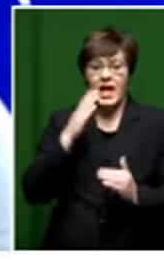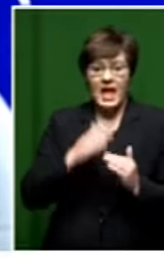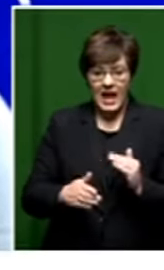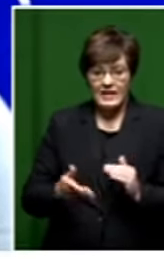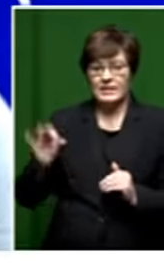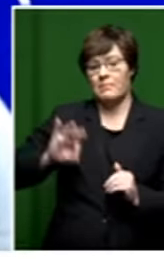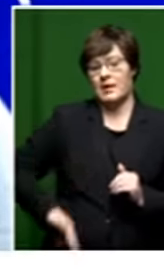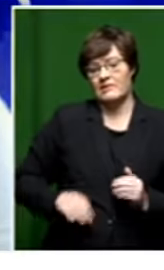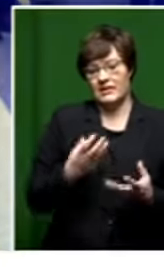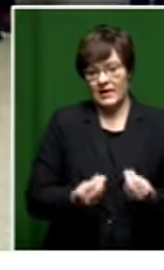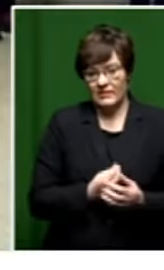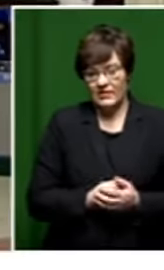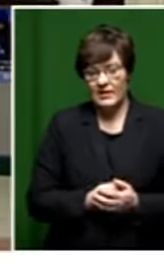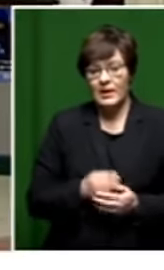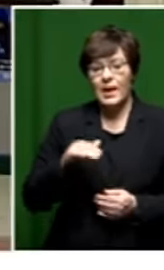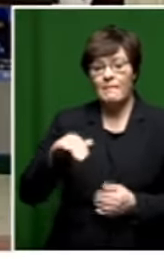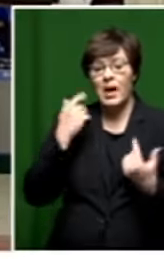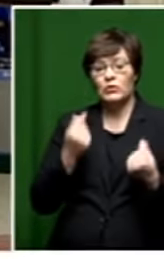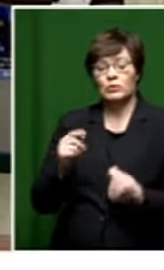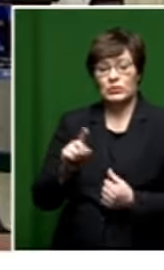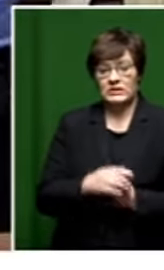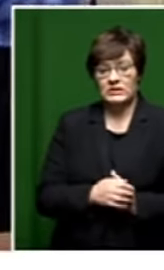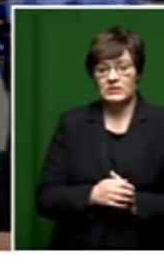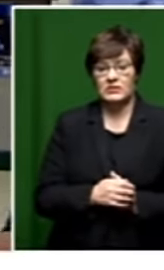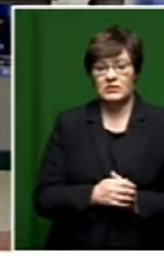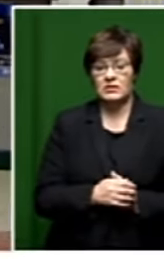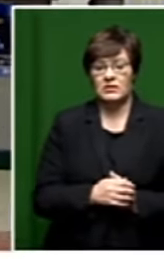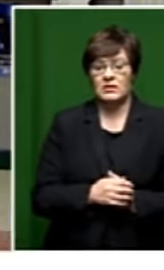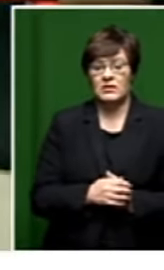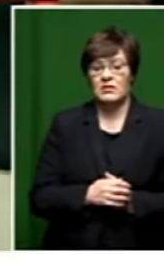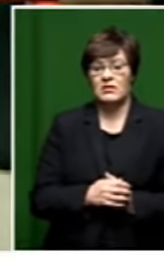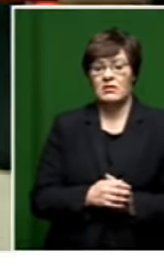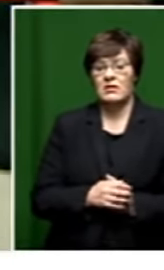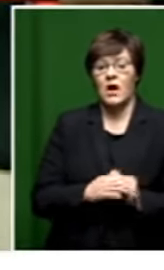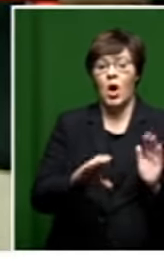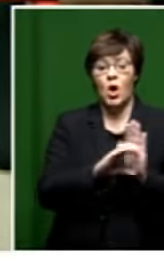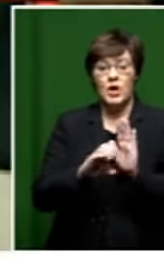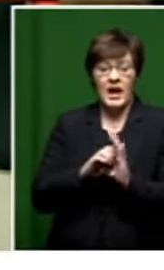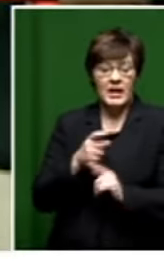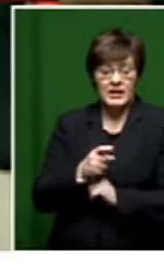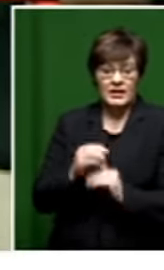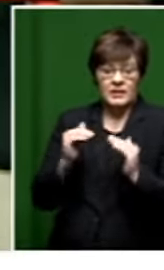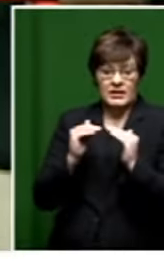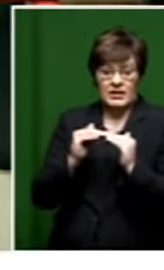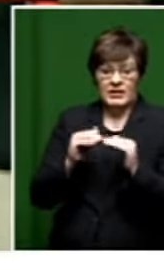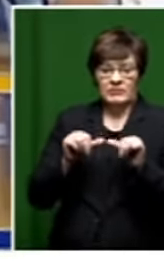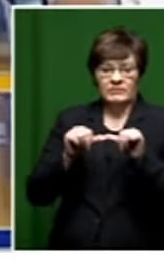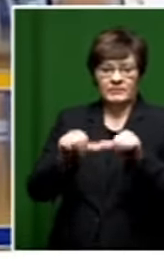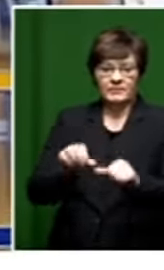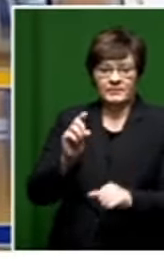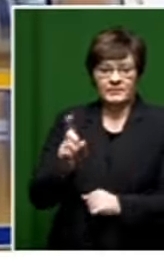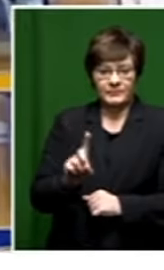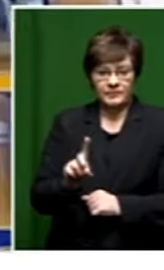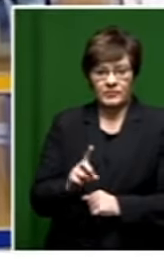the day. So what banks have started to do, for instance, and what the conduct standards kind of drive now, is that